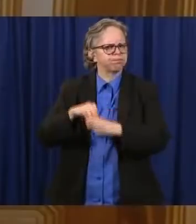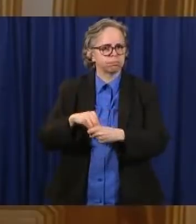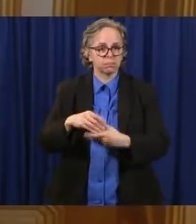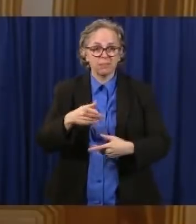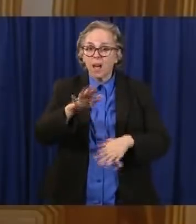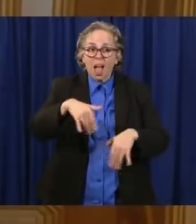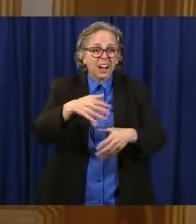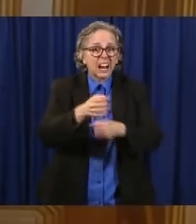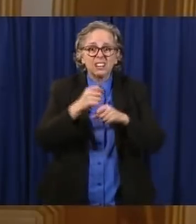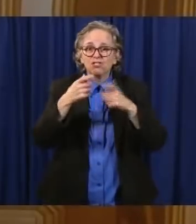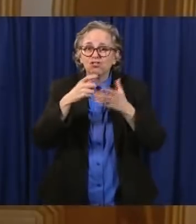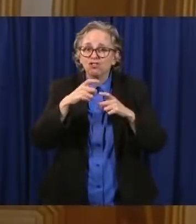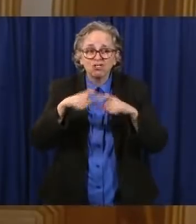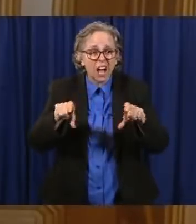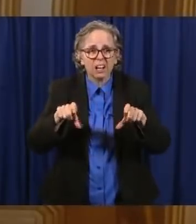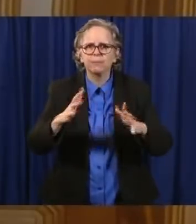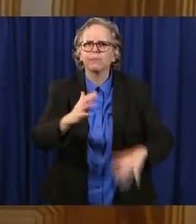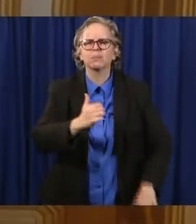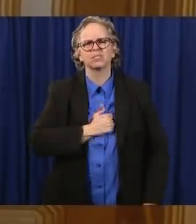apologize.